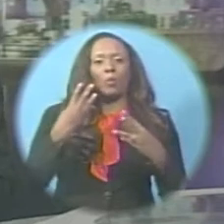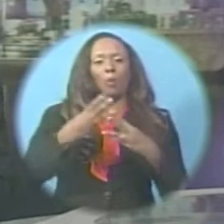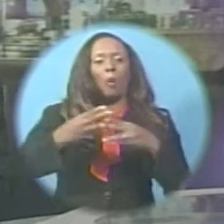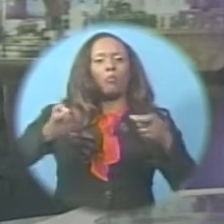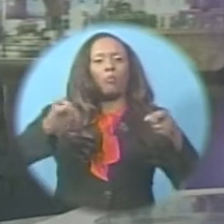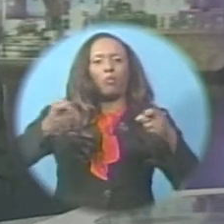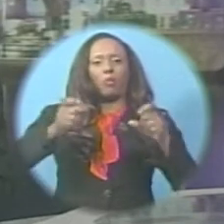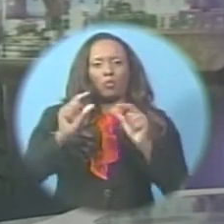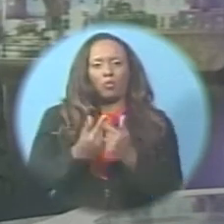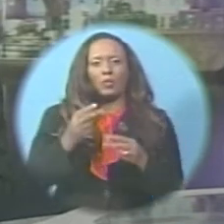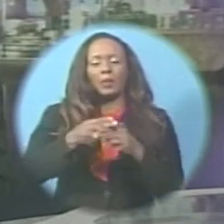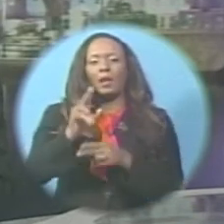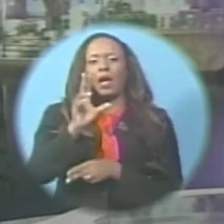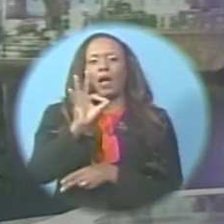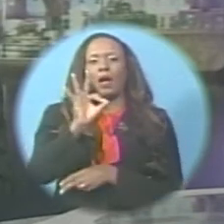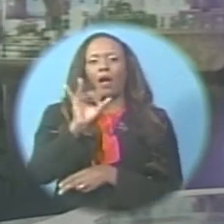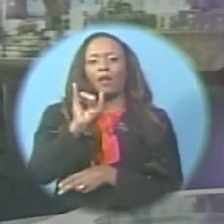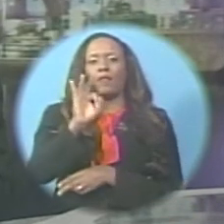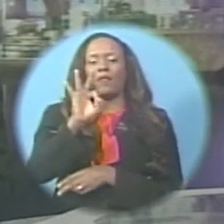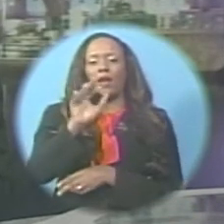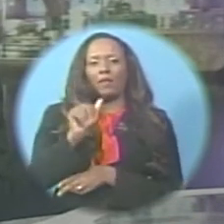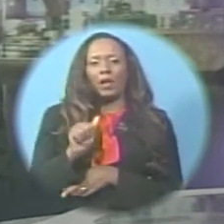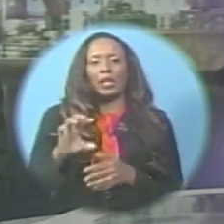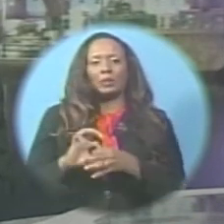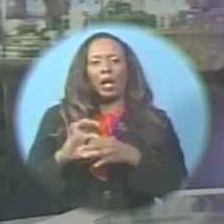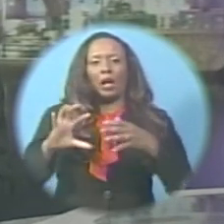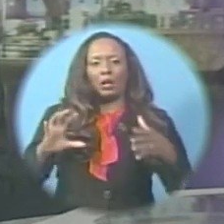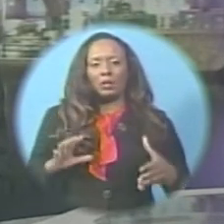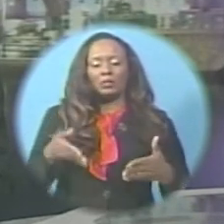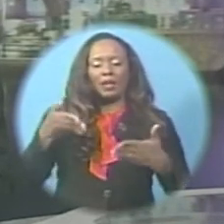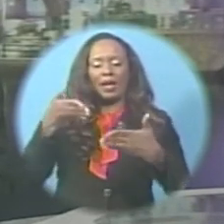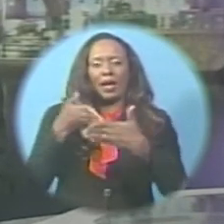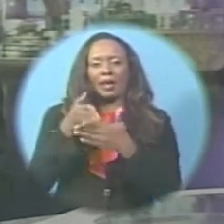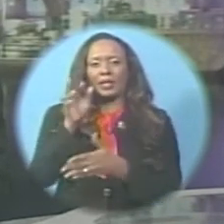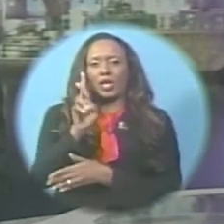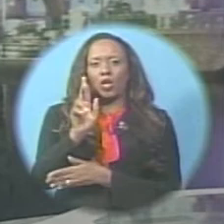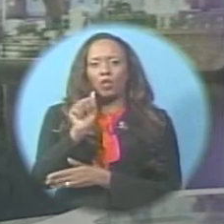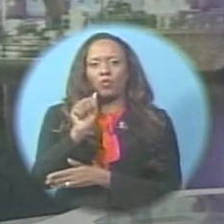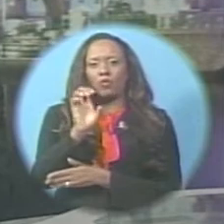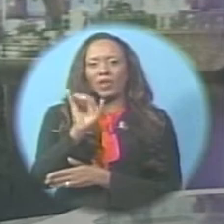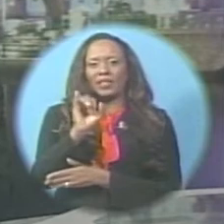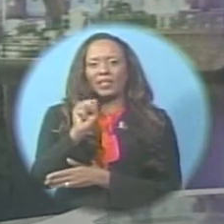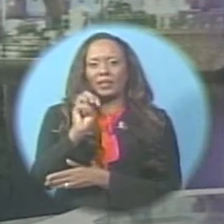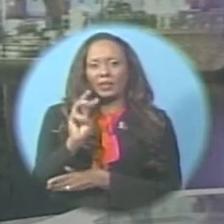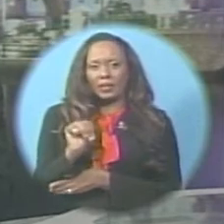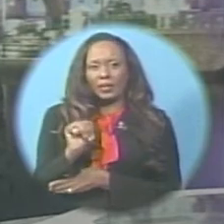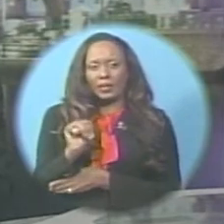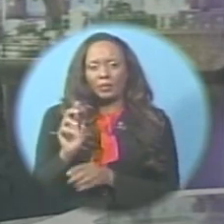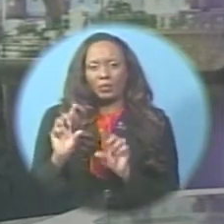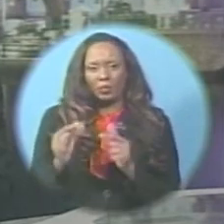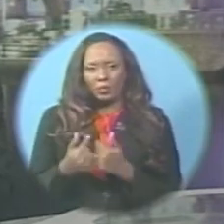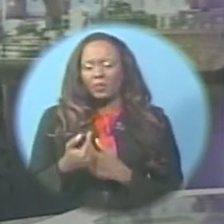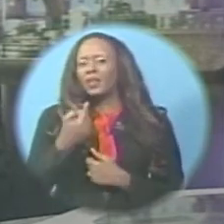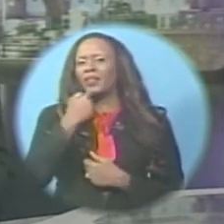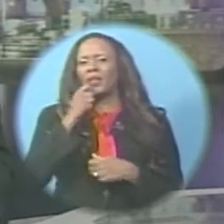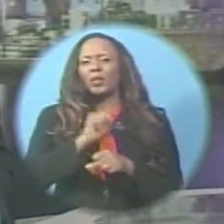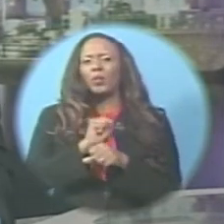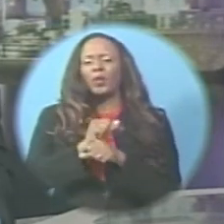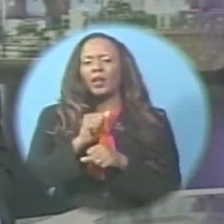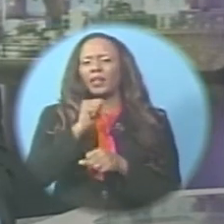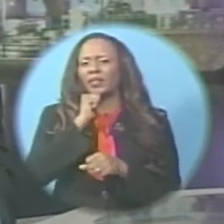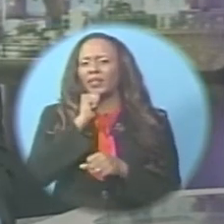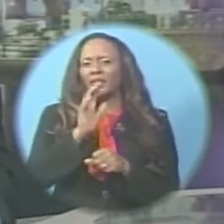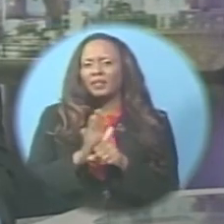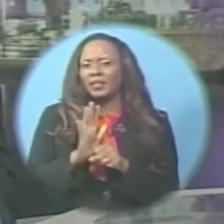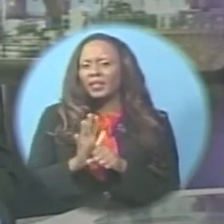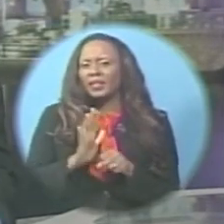FIFA has disbanded its anti-racism task force. It's declaring that the work is incomplete despite ongoing concerns about